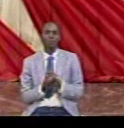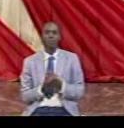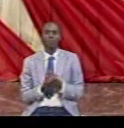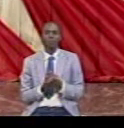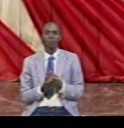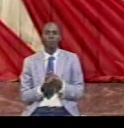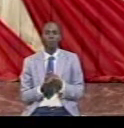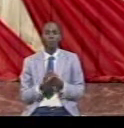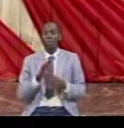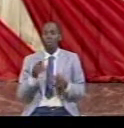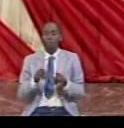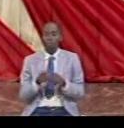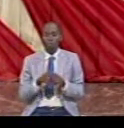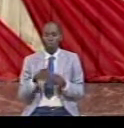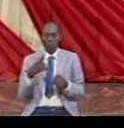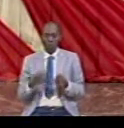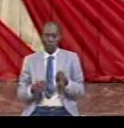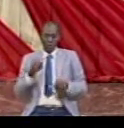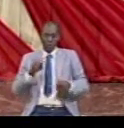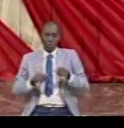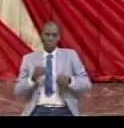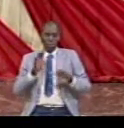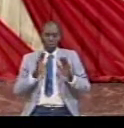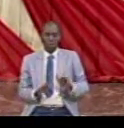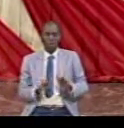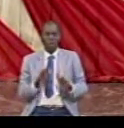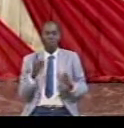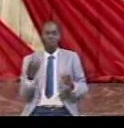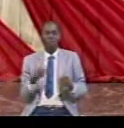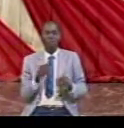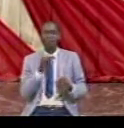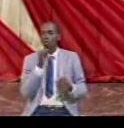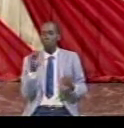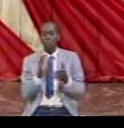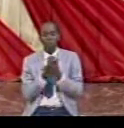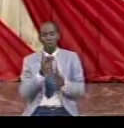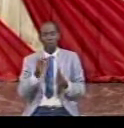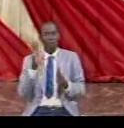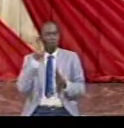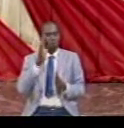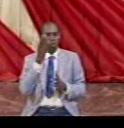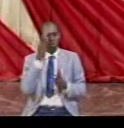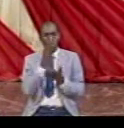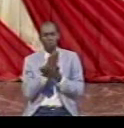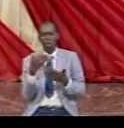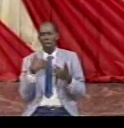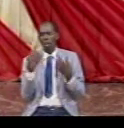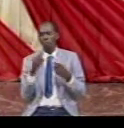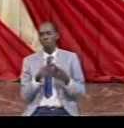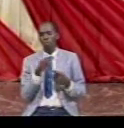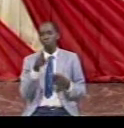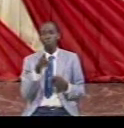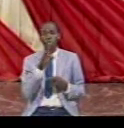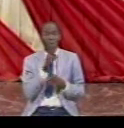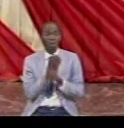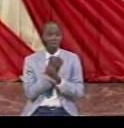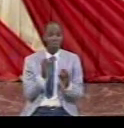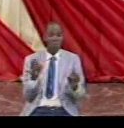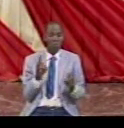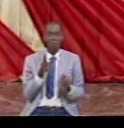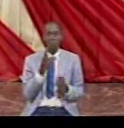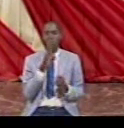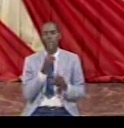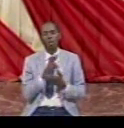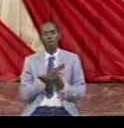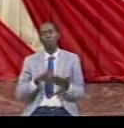Even the unbelievers will know something has happened to you. You're saved, you're righteous.